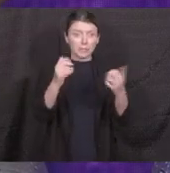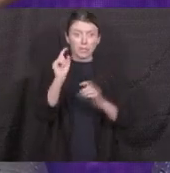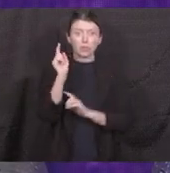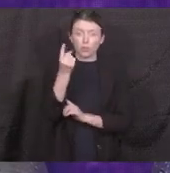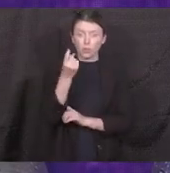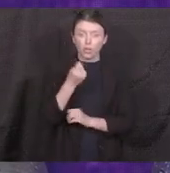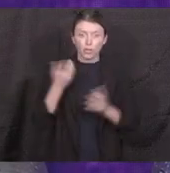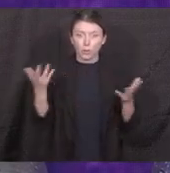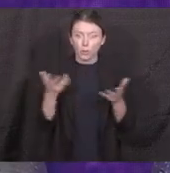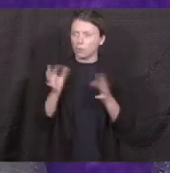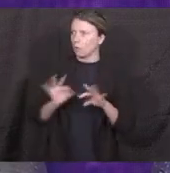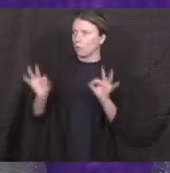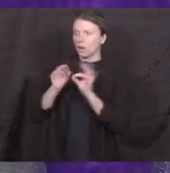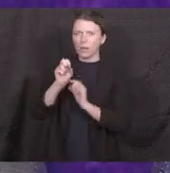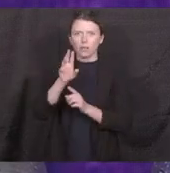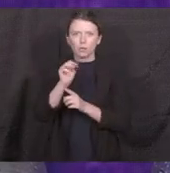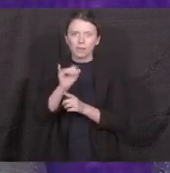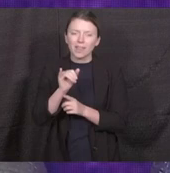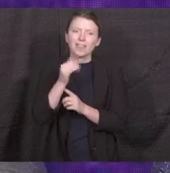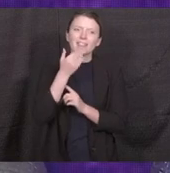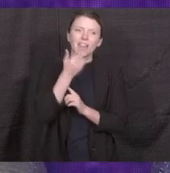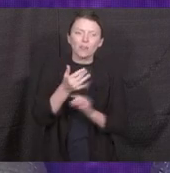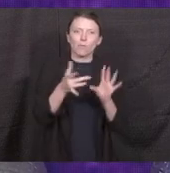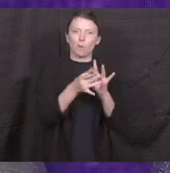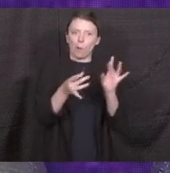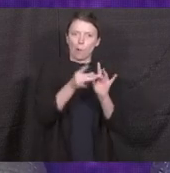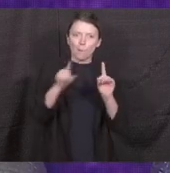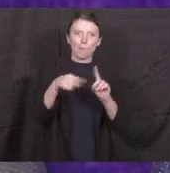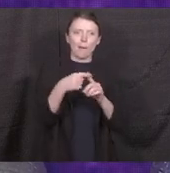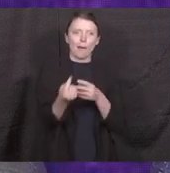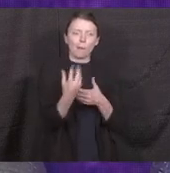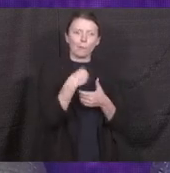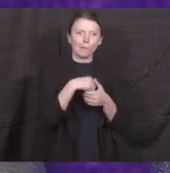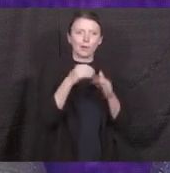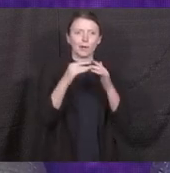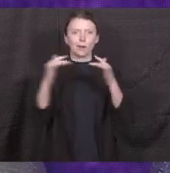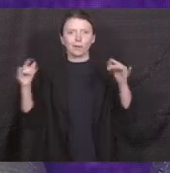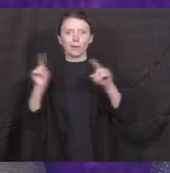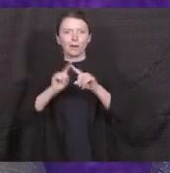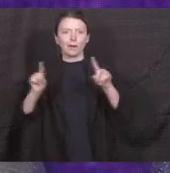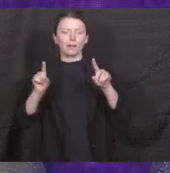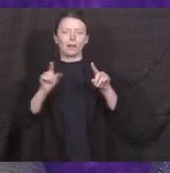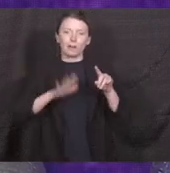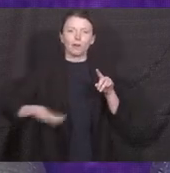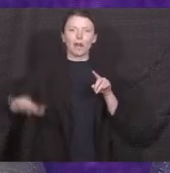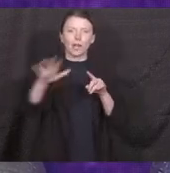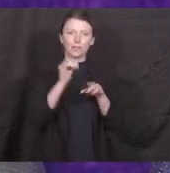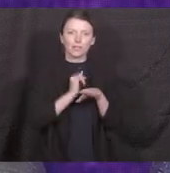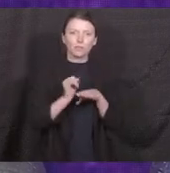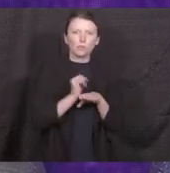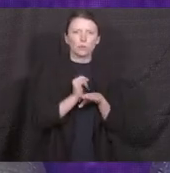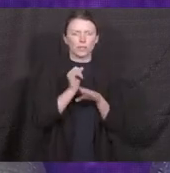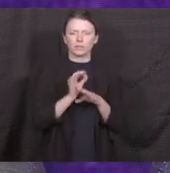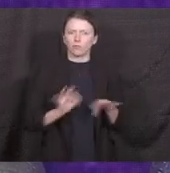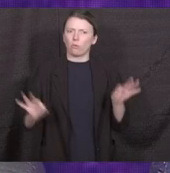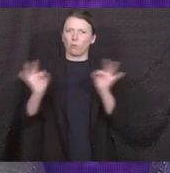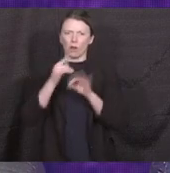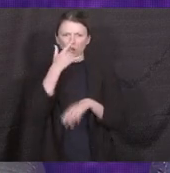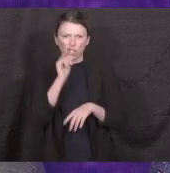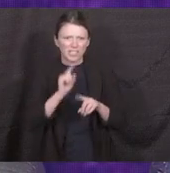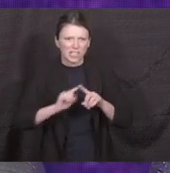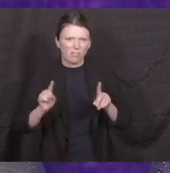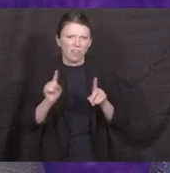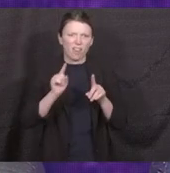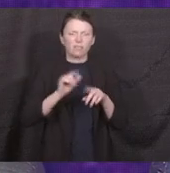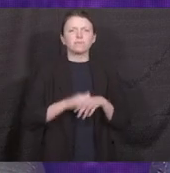important, which I think, Sumi, thank you so much for teeing this up, because inclusion and diversity across this industry takes a lot of different forms and shapes. And